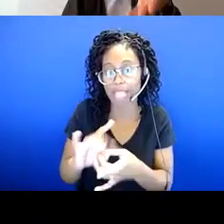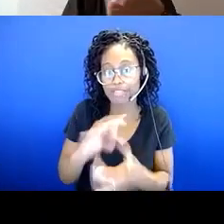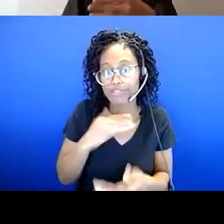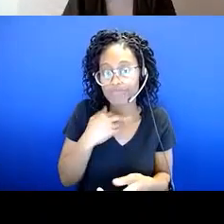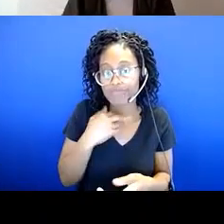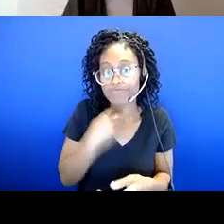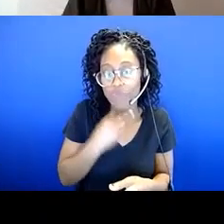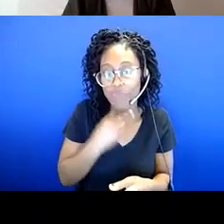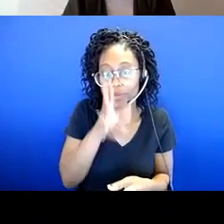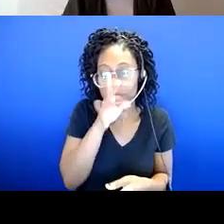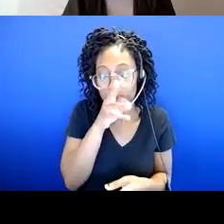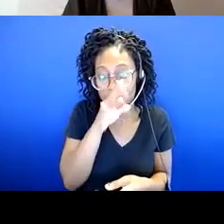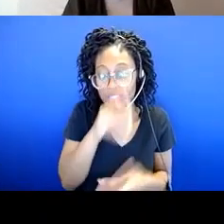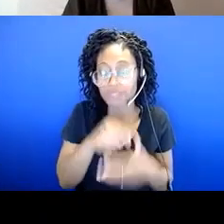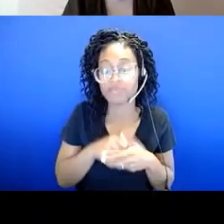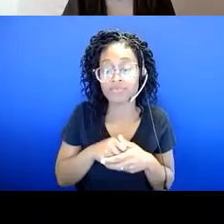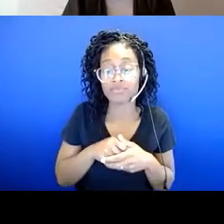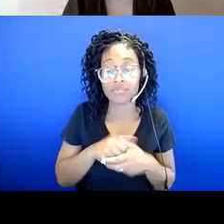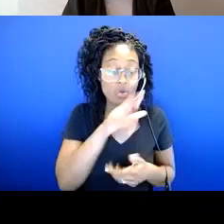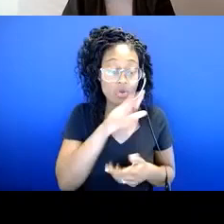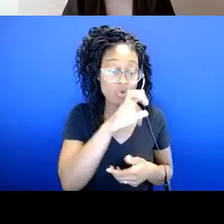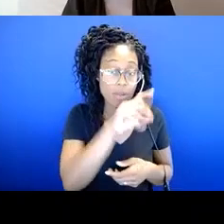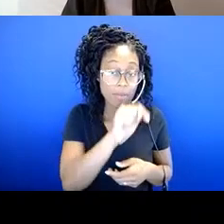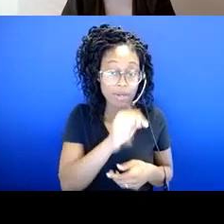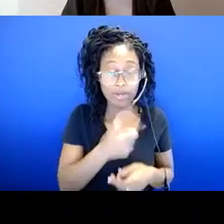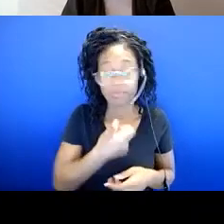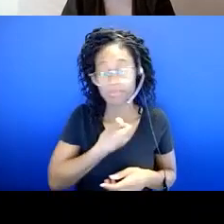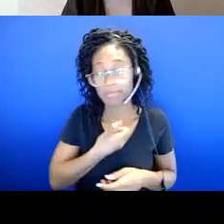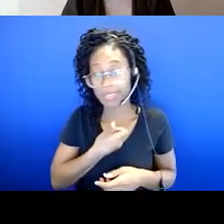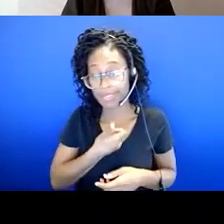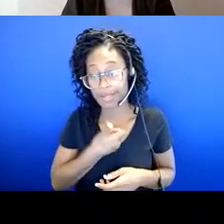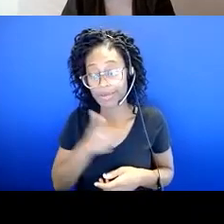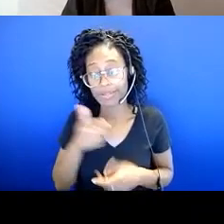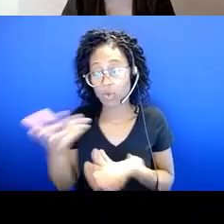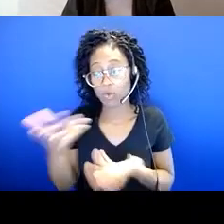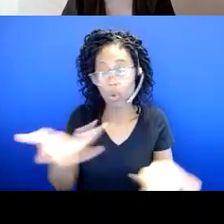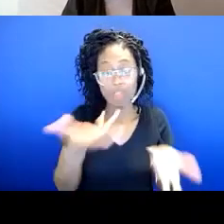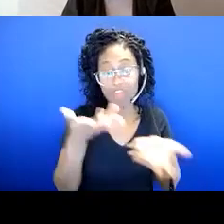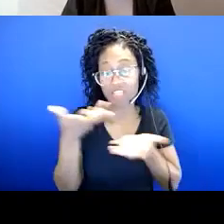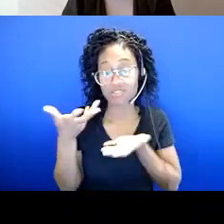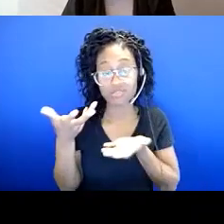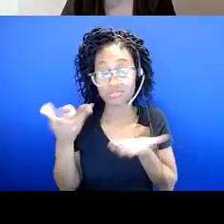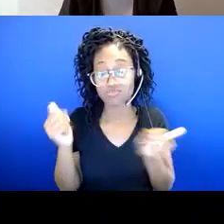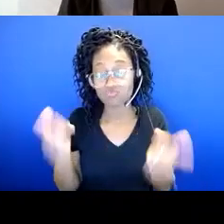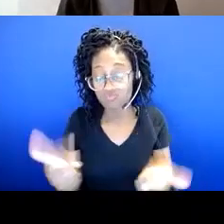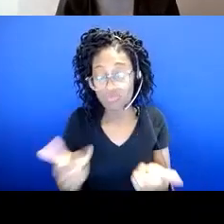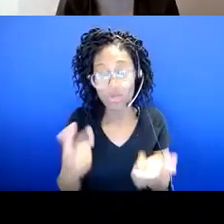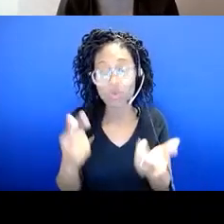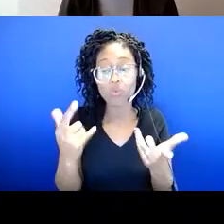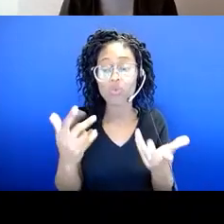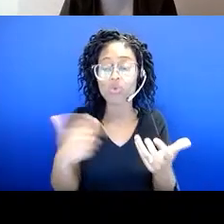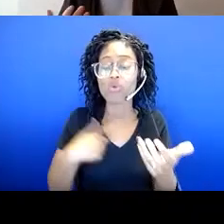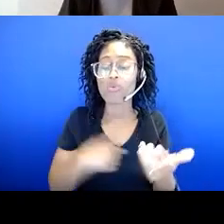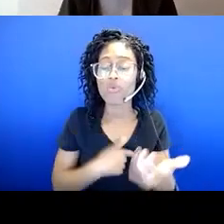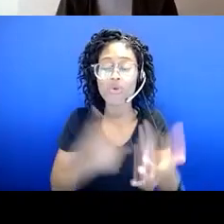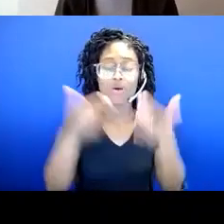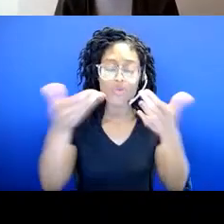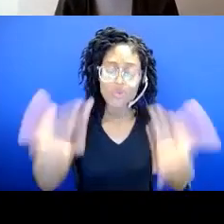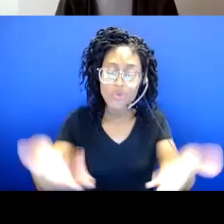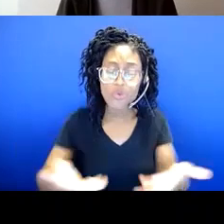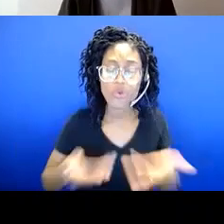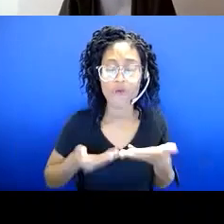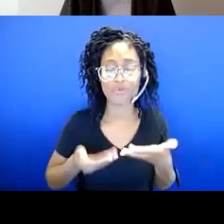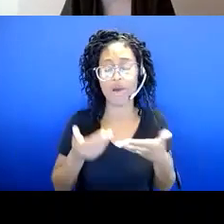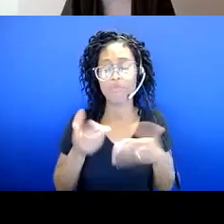or Robert and I and both of us and all of us together, is that this is that we welcome user